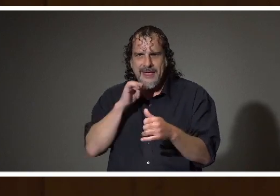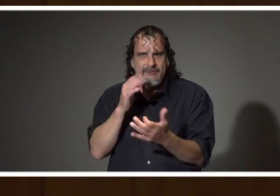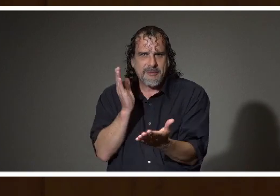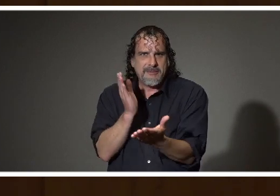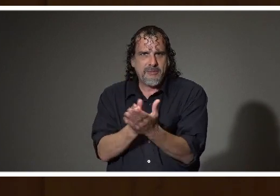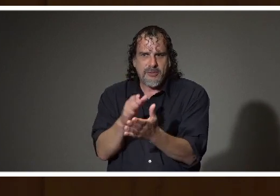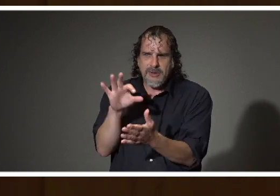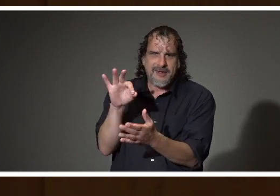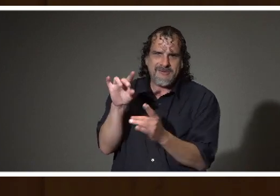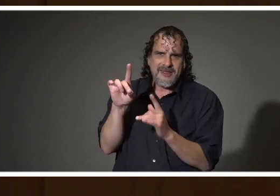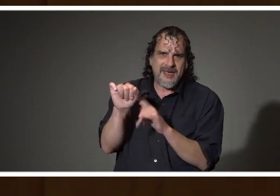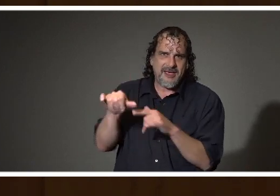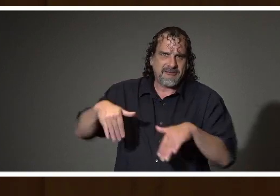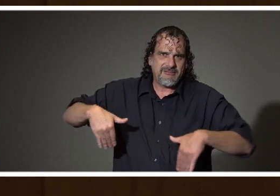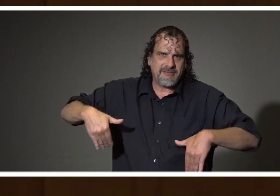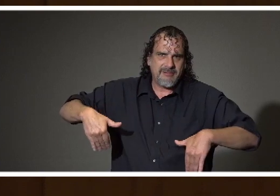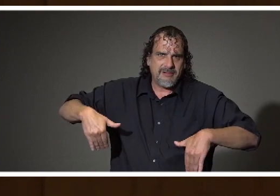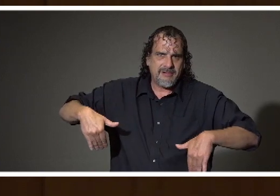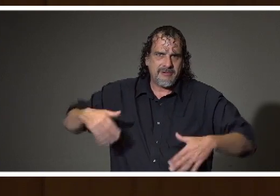FDA.